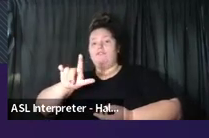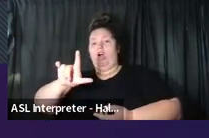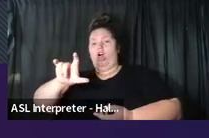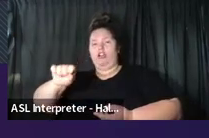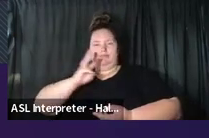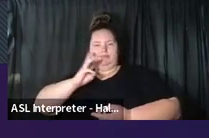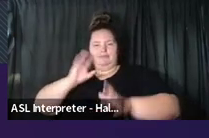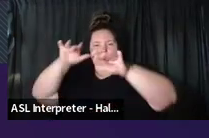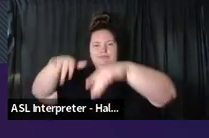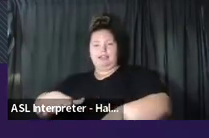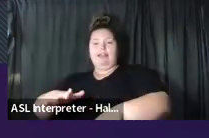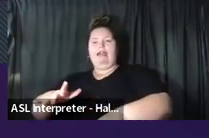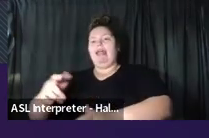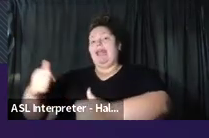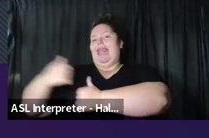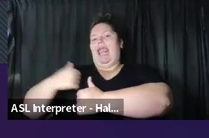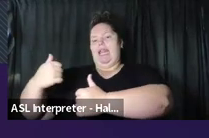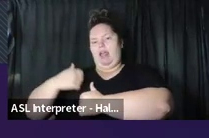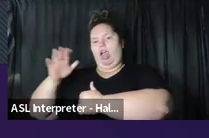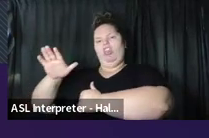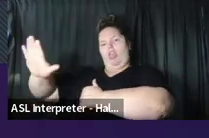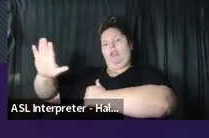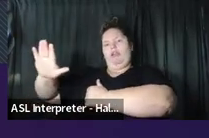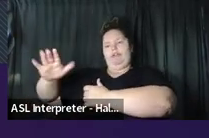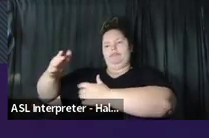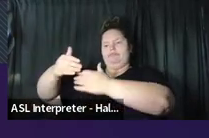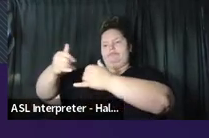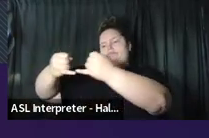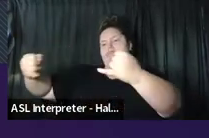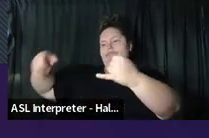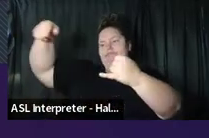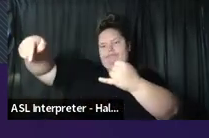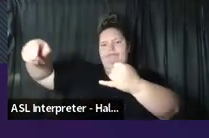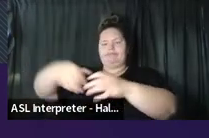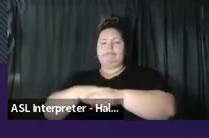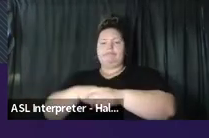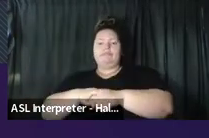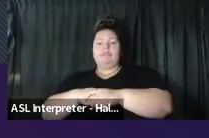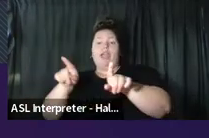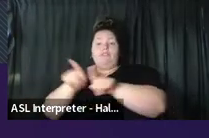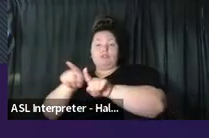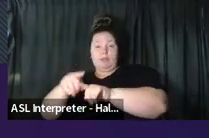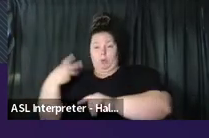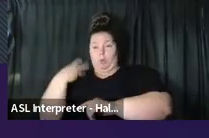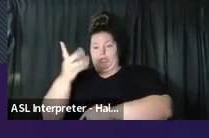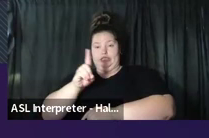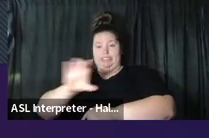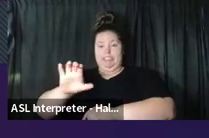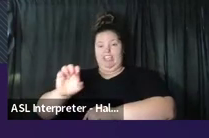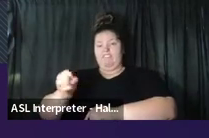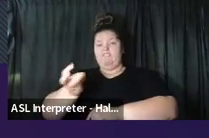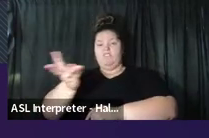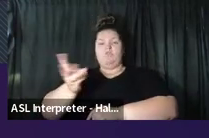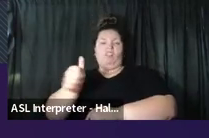And I've also been to Mexico when I was really younger. Been to Washington, D.C. and a few other places in the